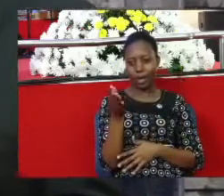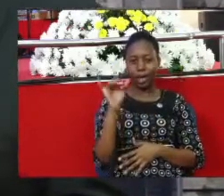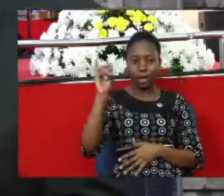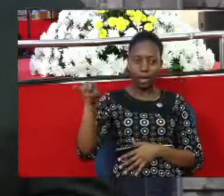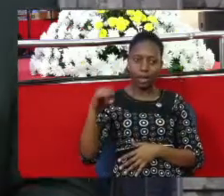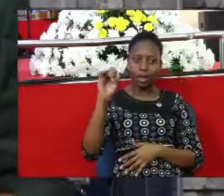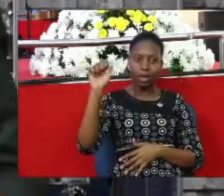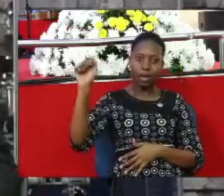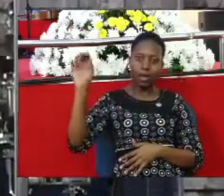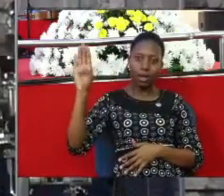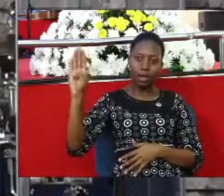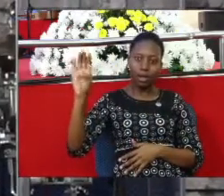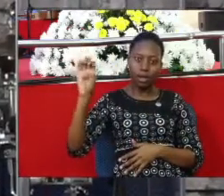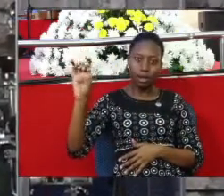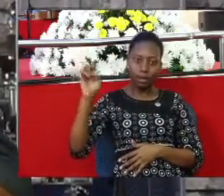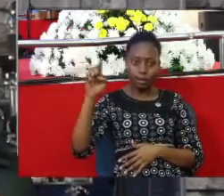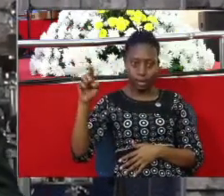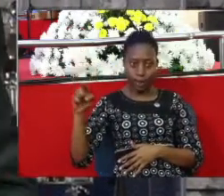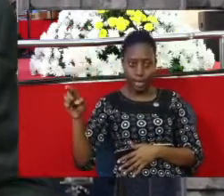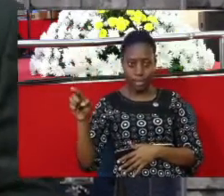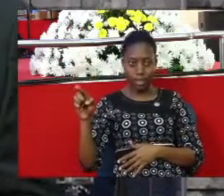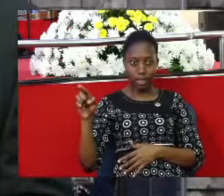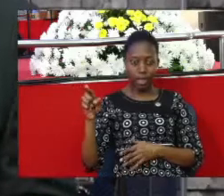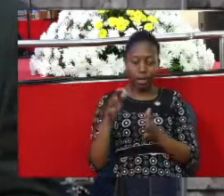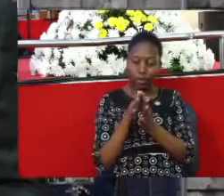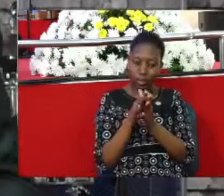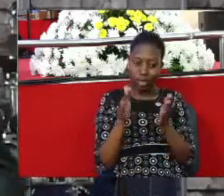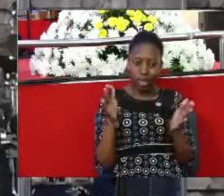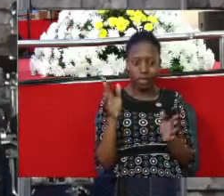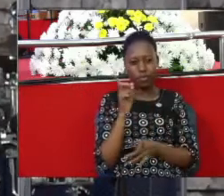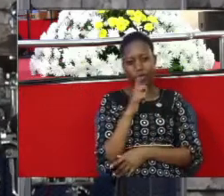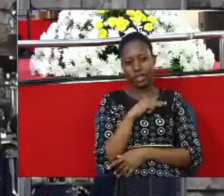the enlargement at that point?